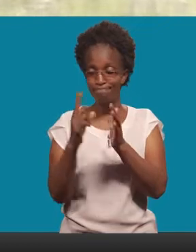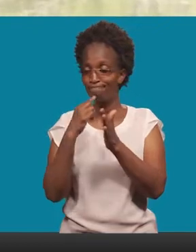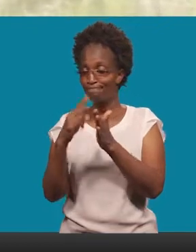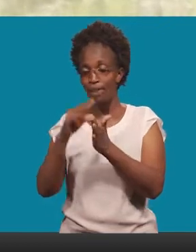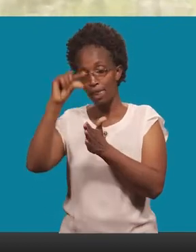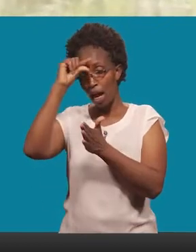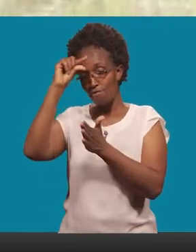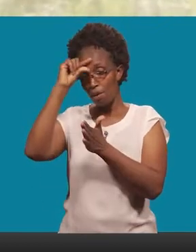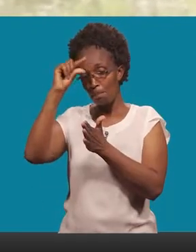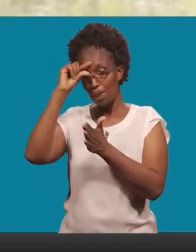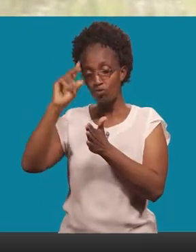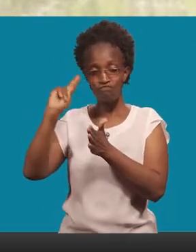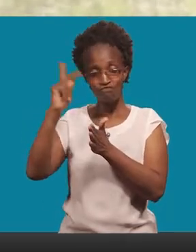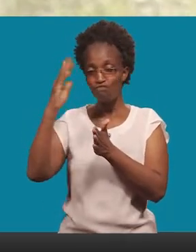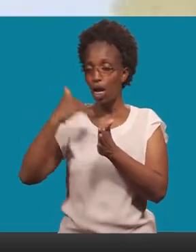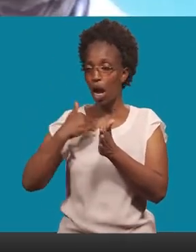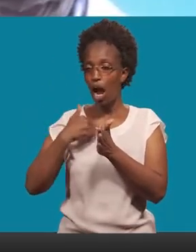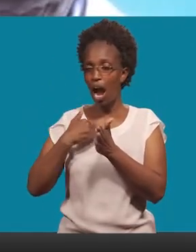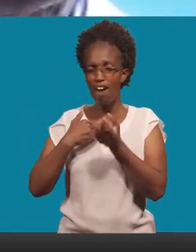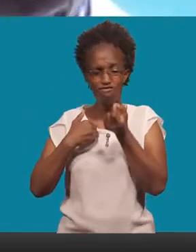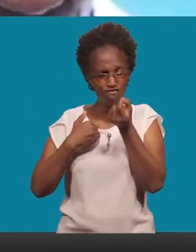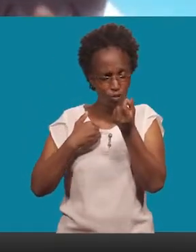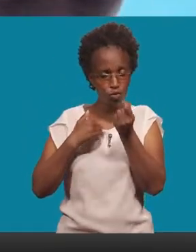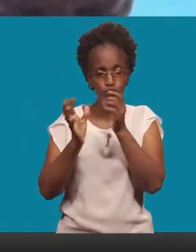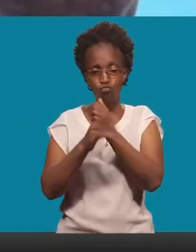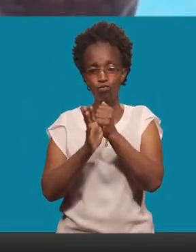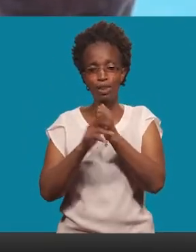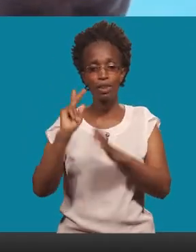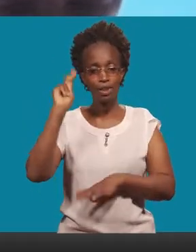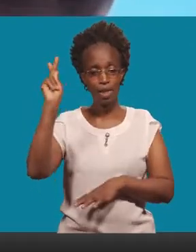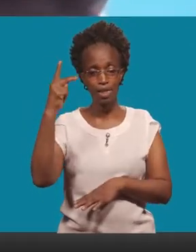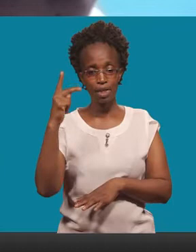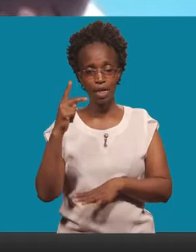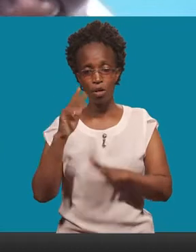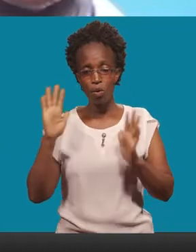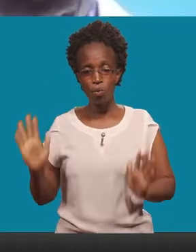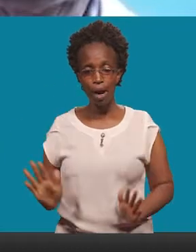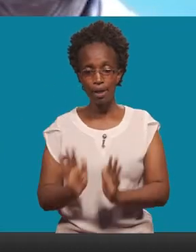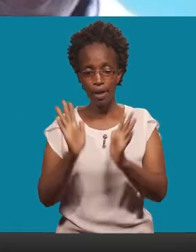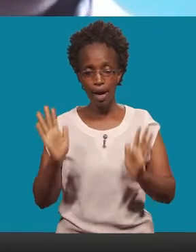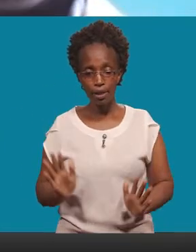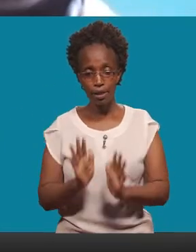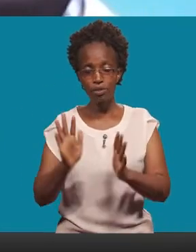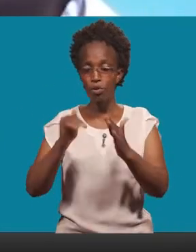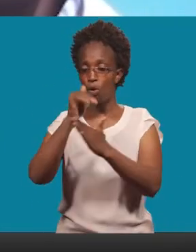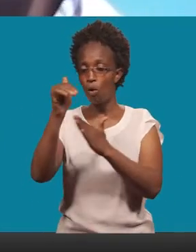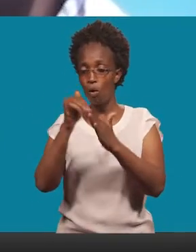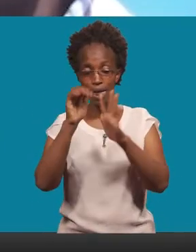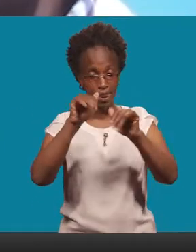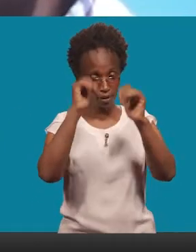lina upungufu wa samaki nchini. What we are encouraging is that we want to ask our